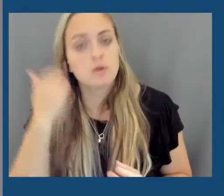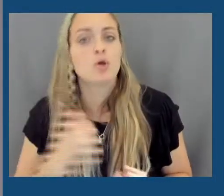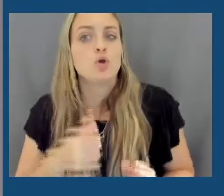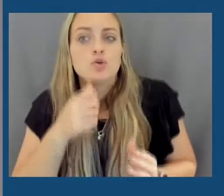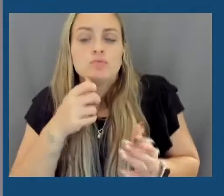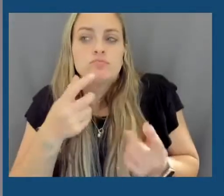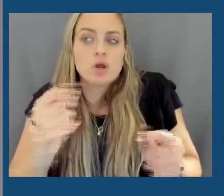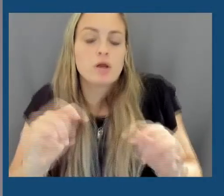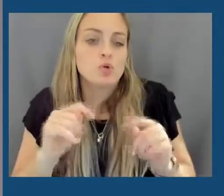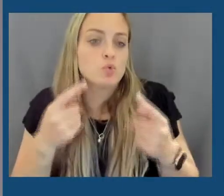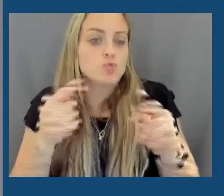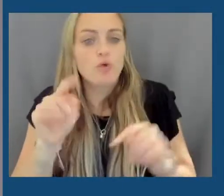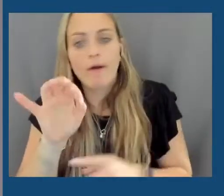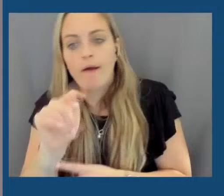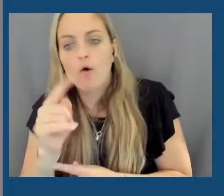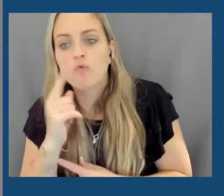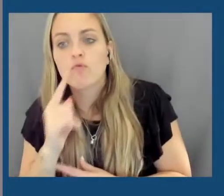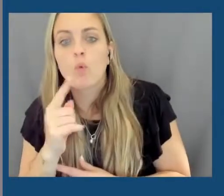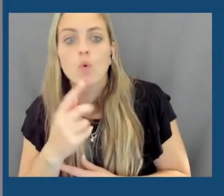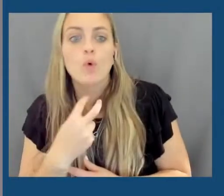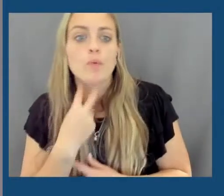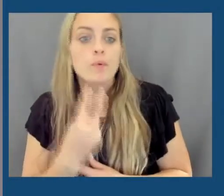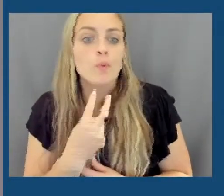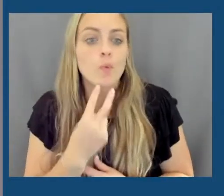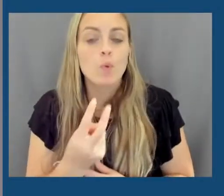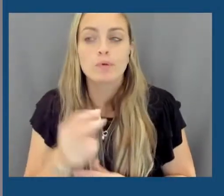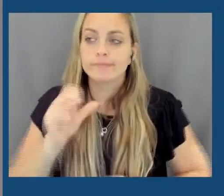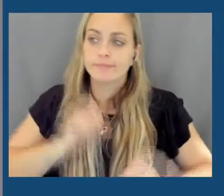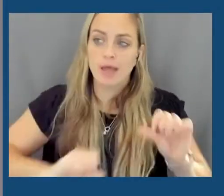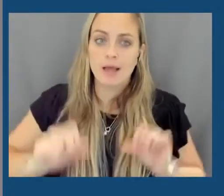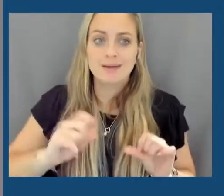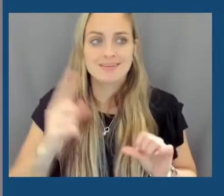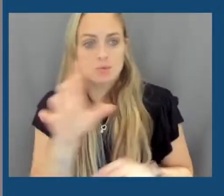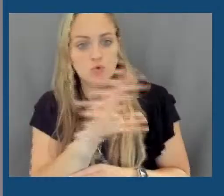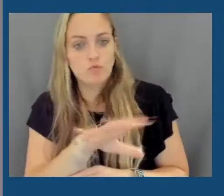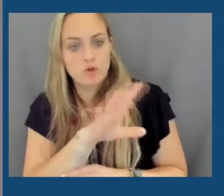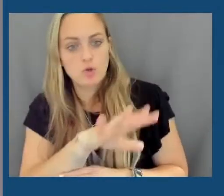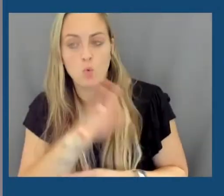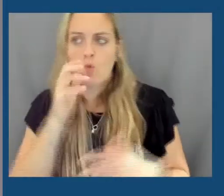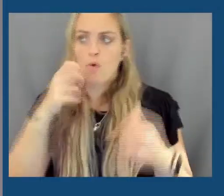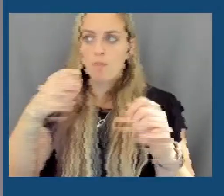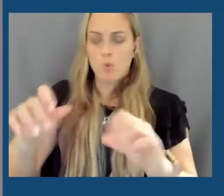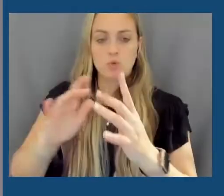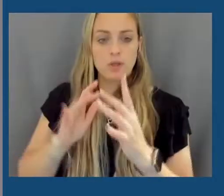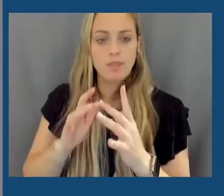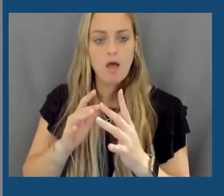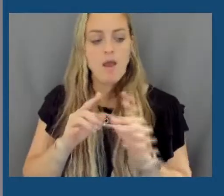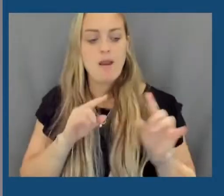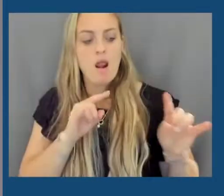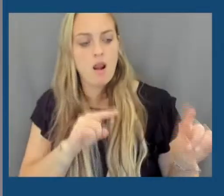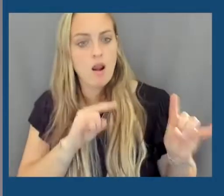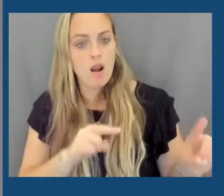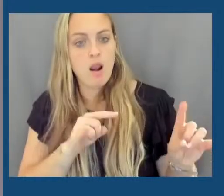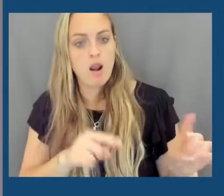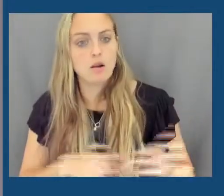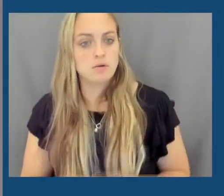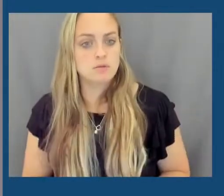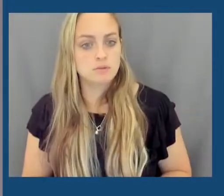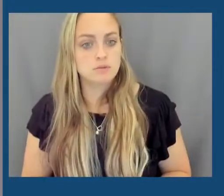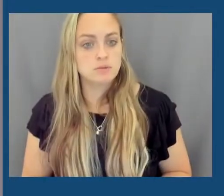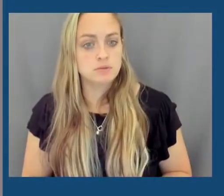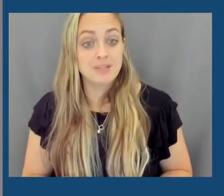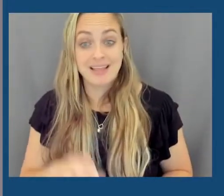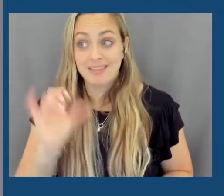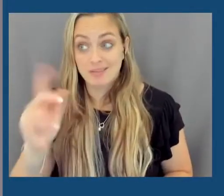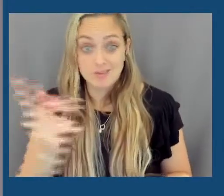chorus or for acting because someone is videoing it, going to post it online and mock them out. And that is the worst